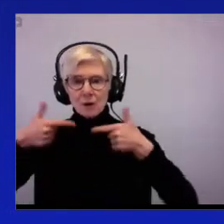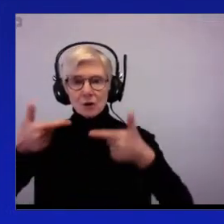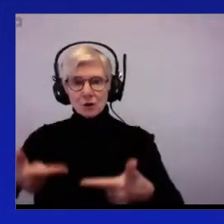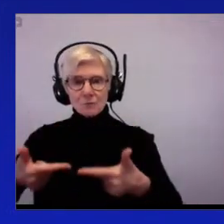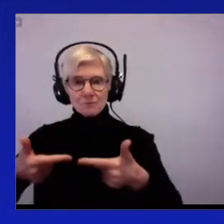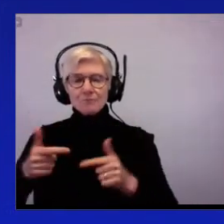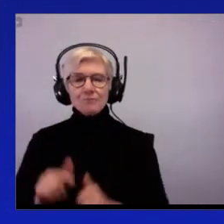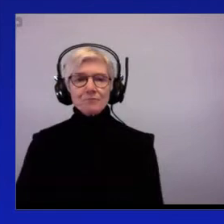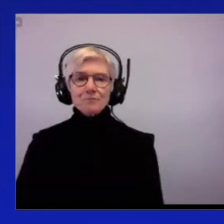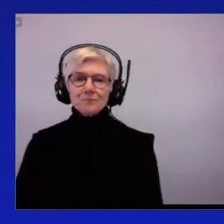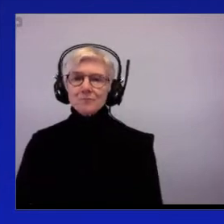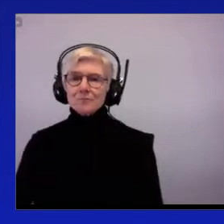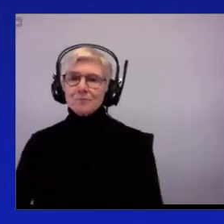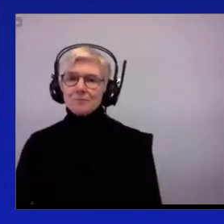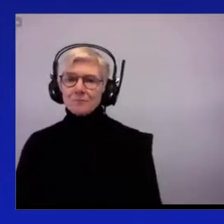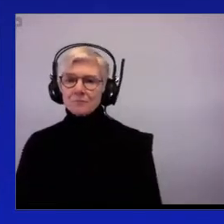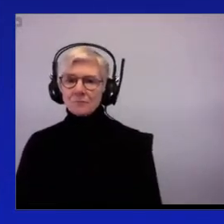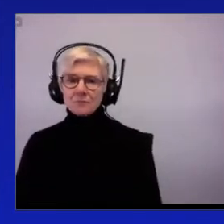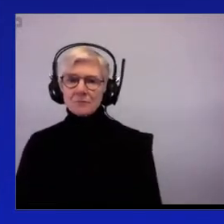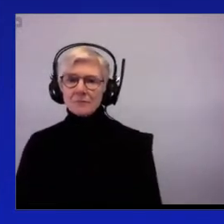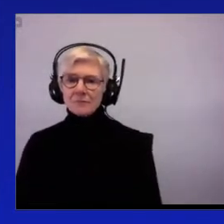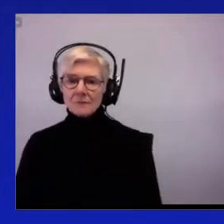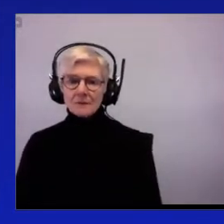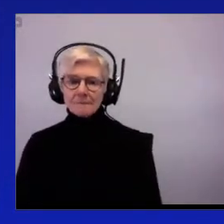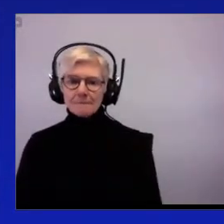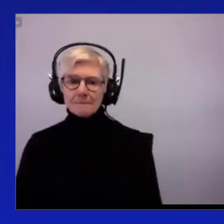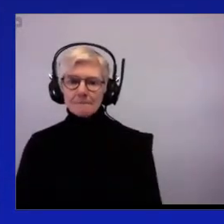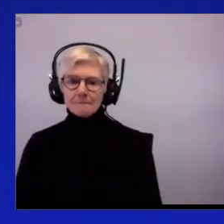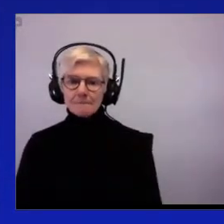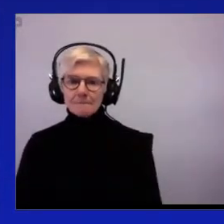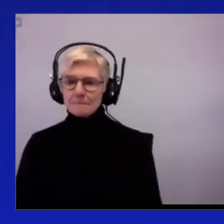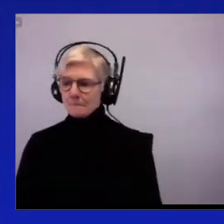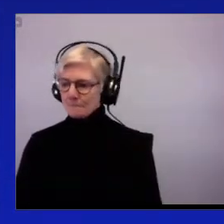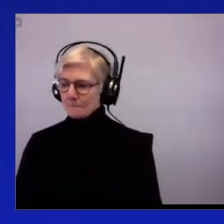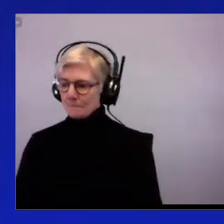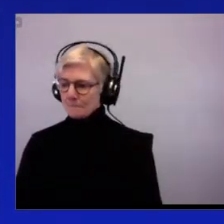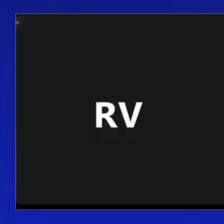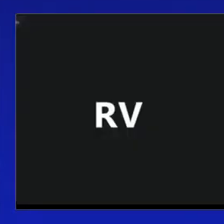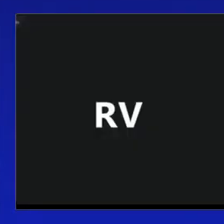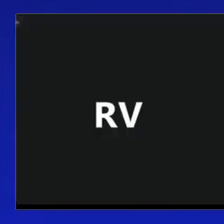Thank you. Thank you, Dr. Etches and